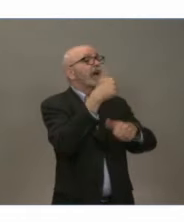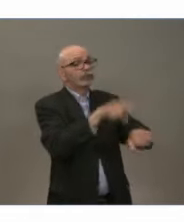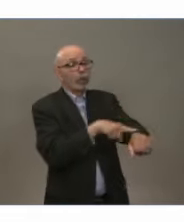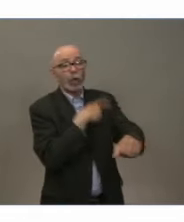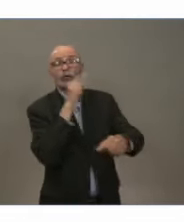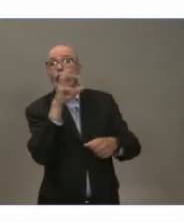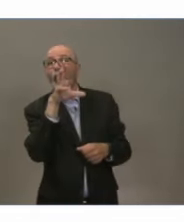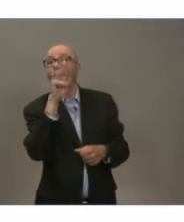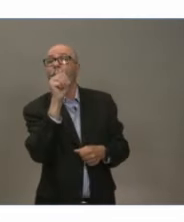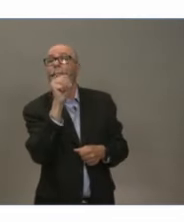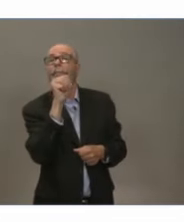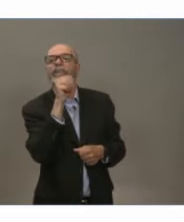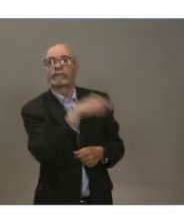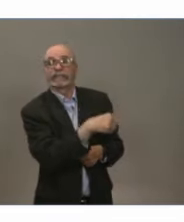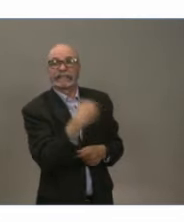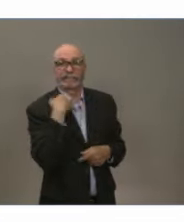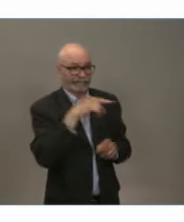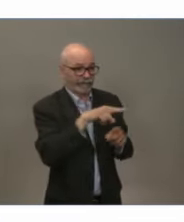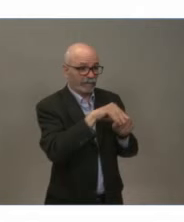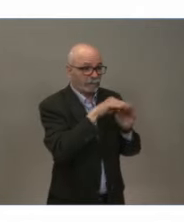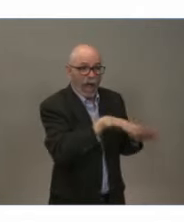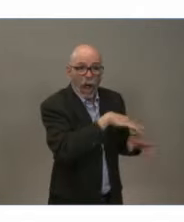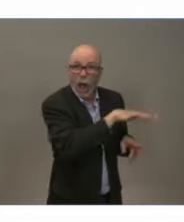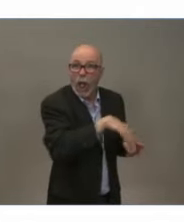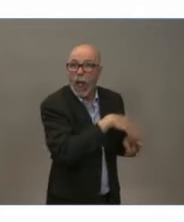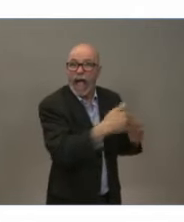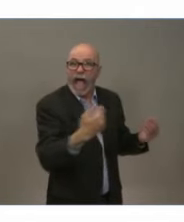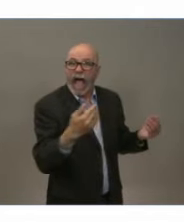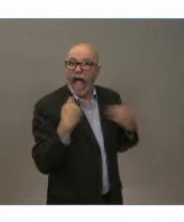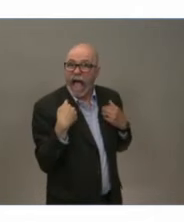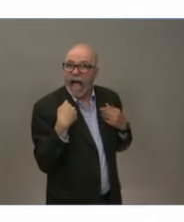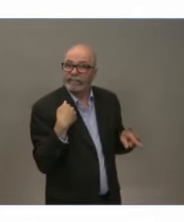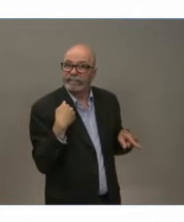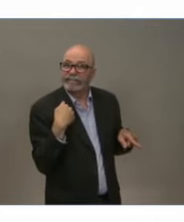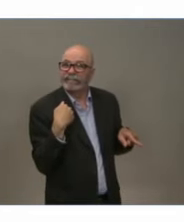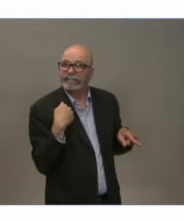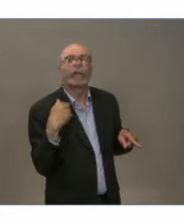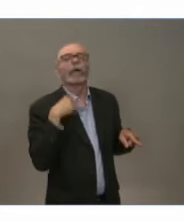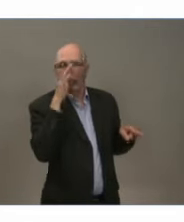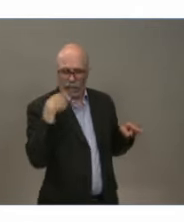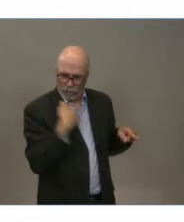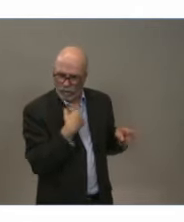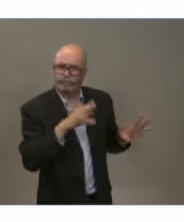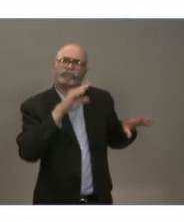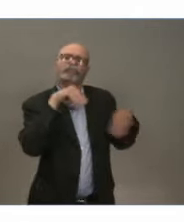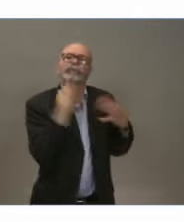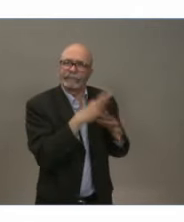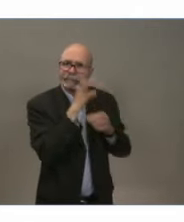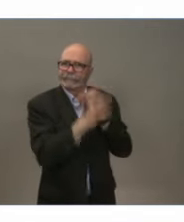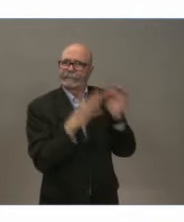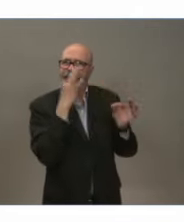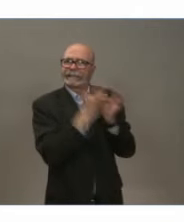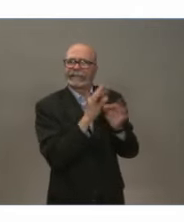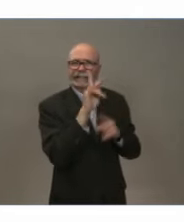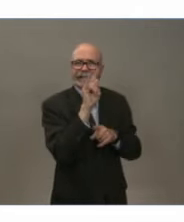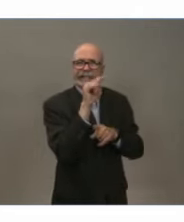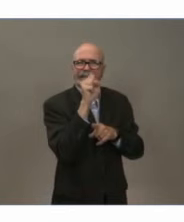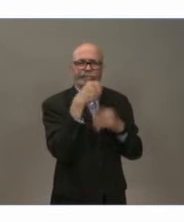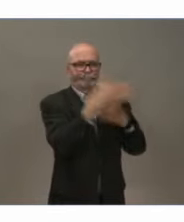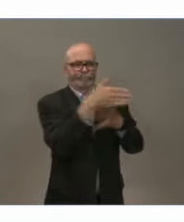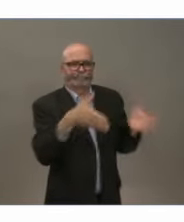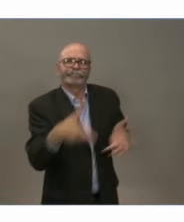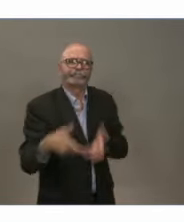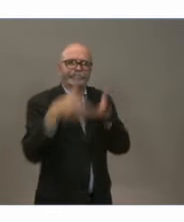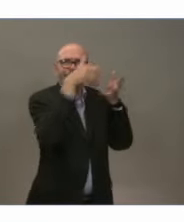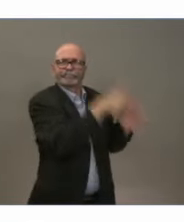outbreak, we ask them and we provide them with the kits. They've been given detailed instructions about how to take a swab. Certainly,